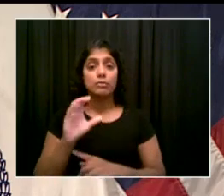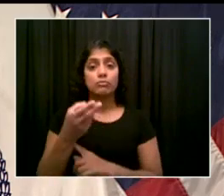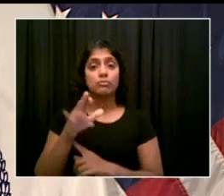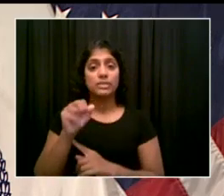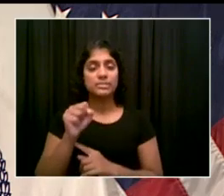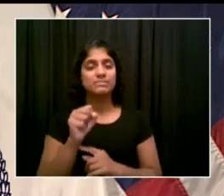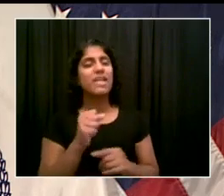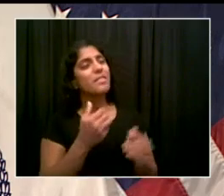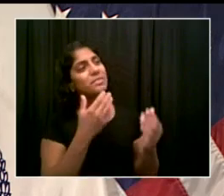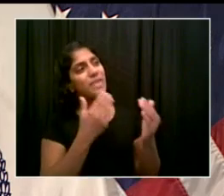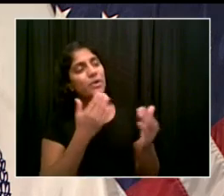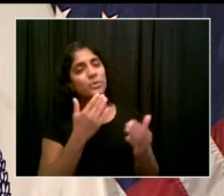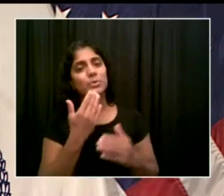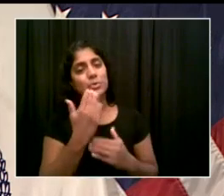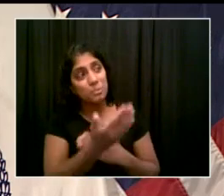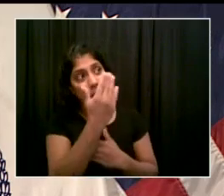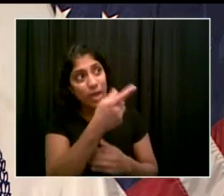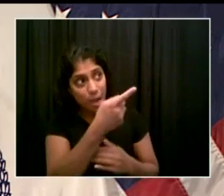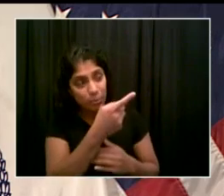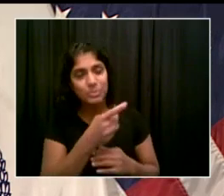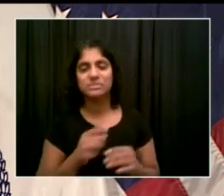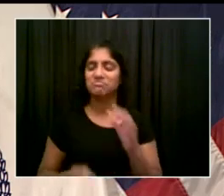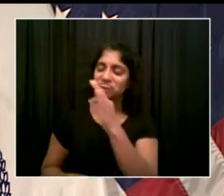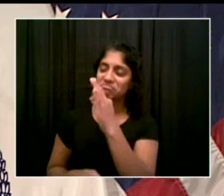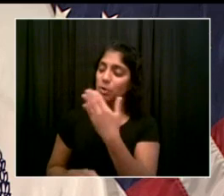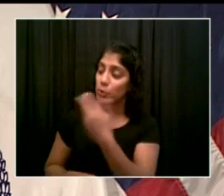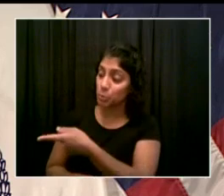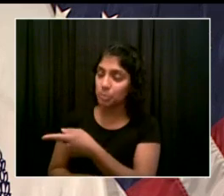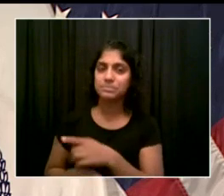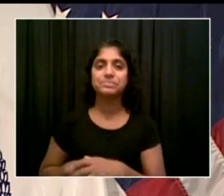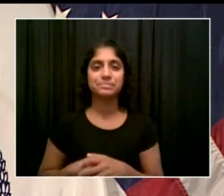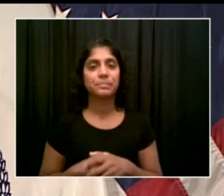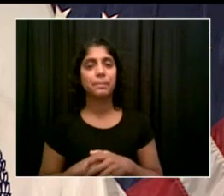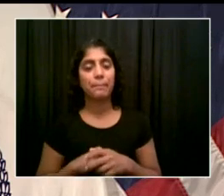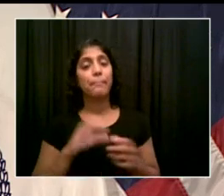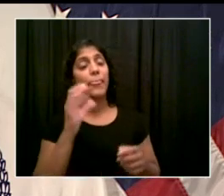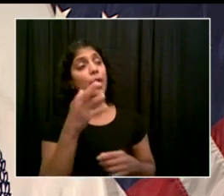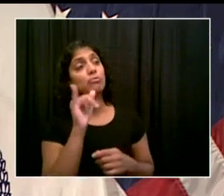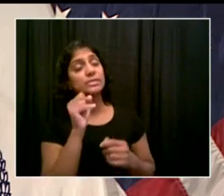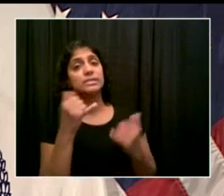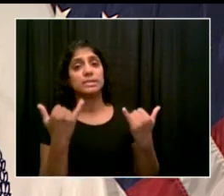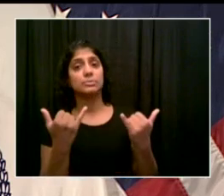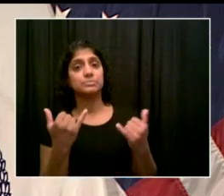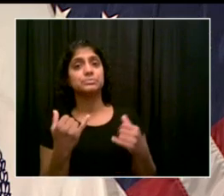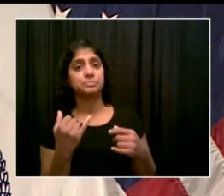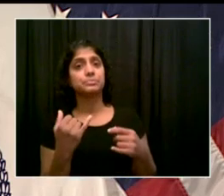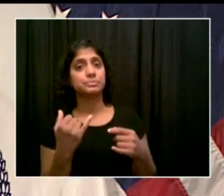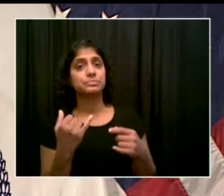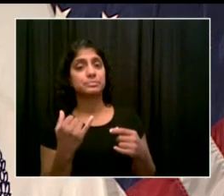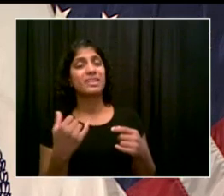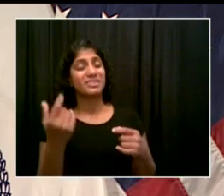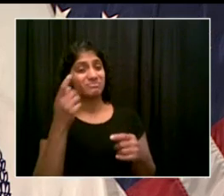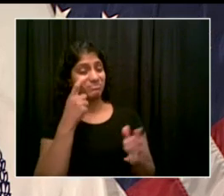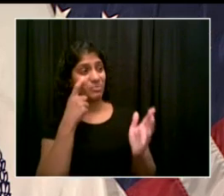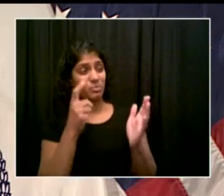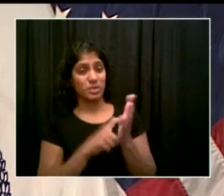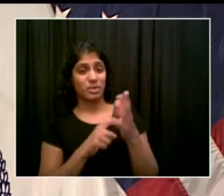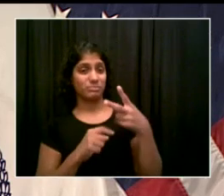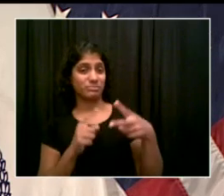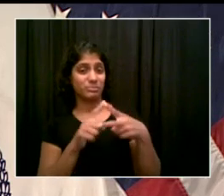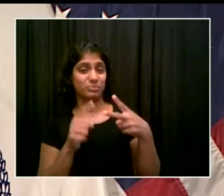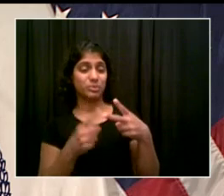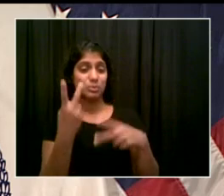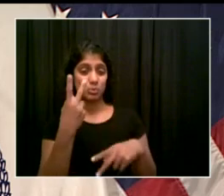has been of how large of a threat the Delta variant is posing. I was wondering, with that as the backdrop, isn't